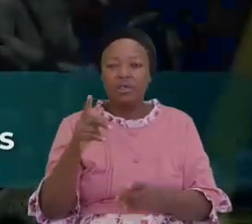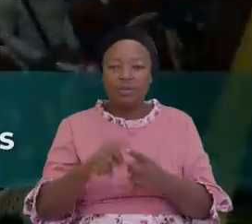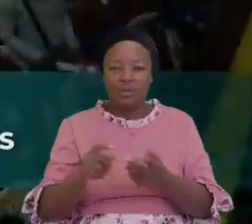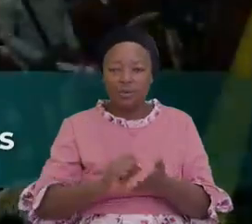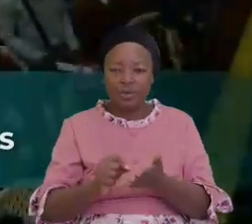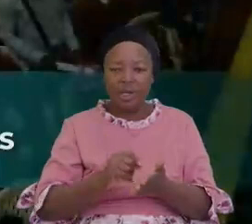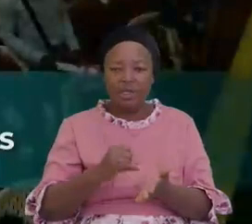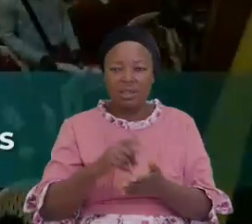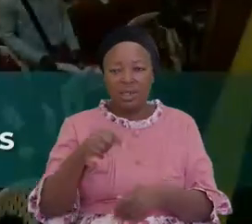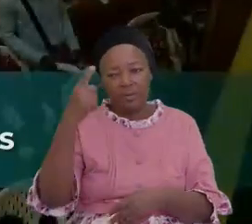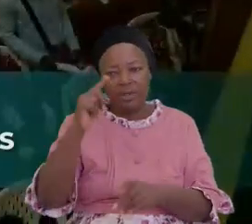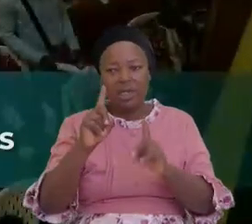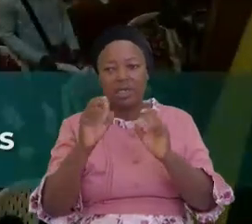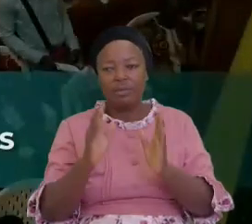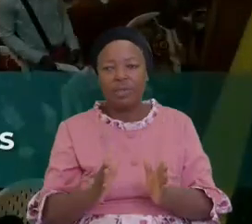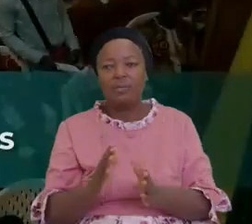examiner.